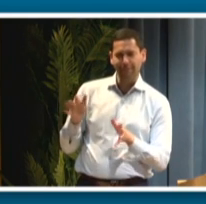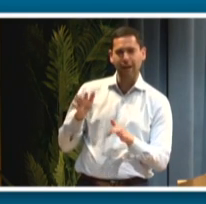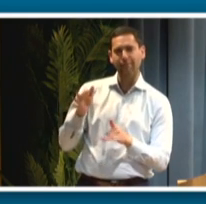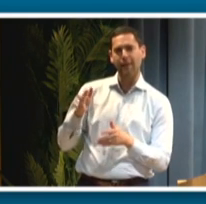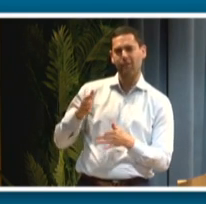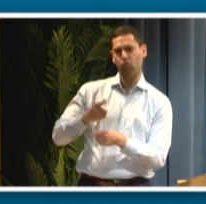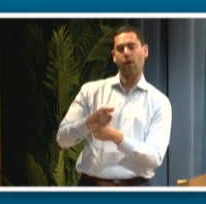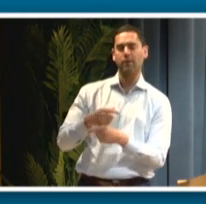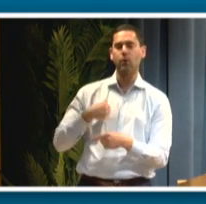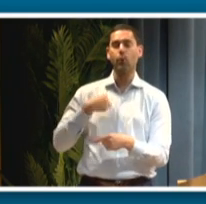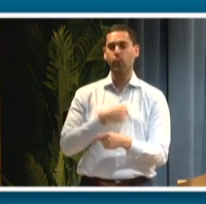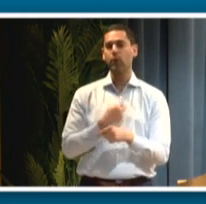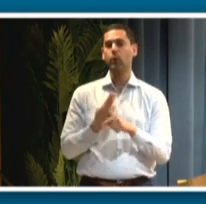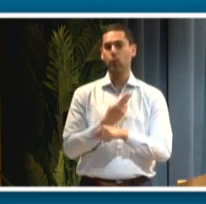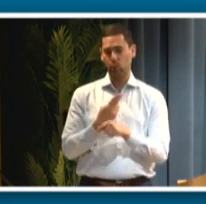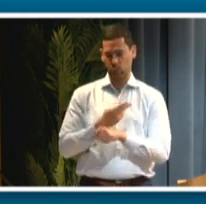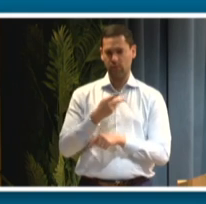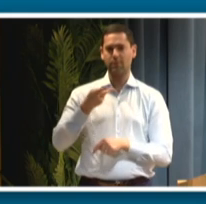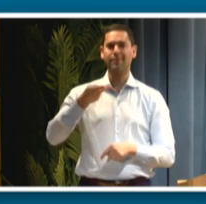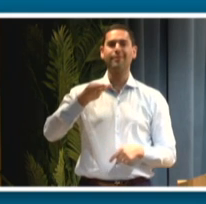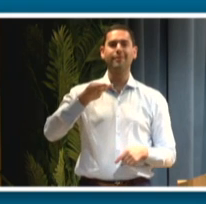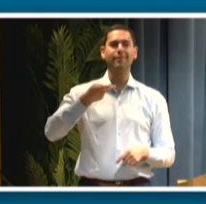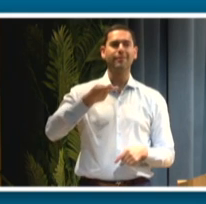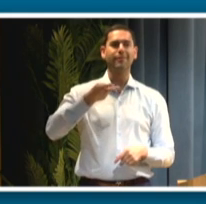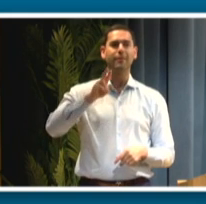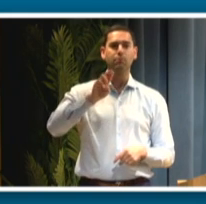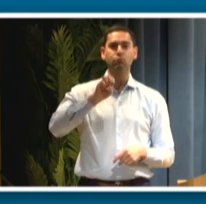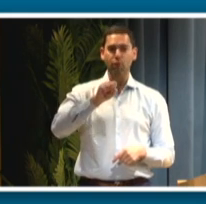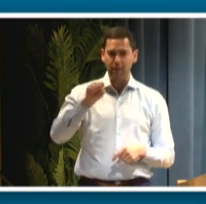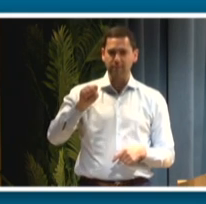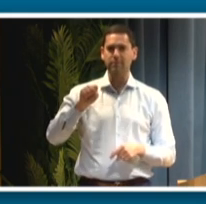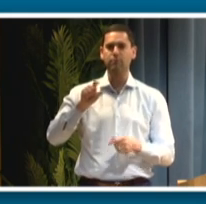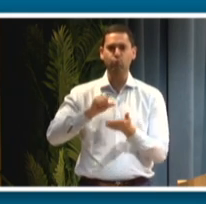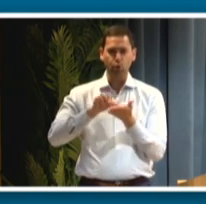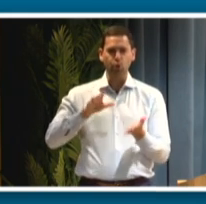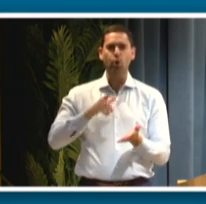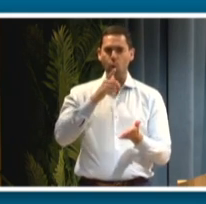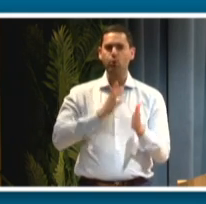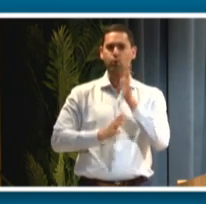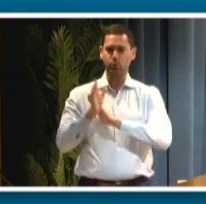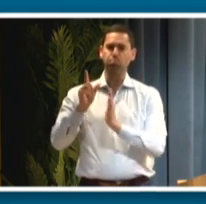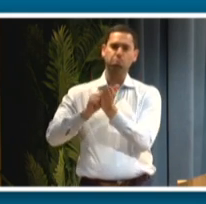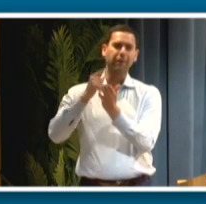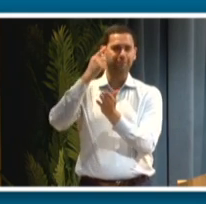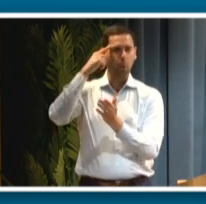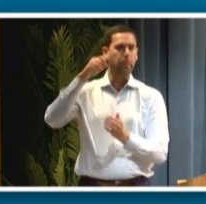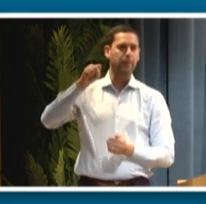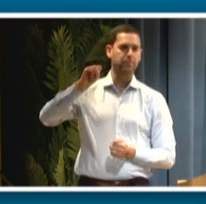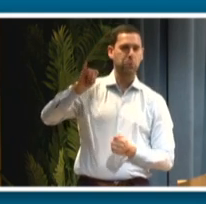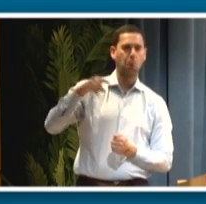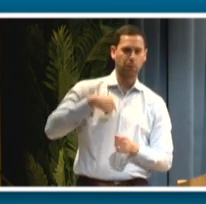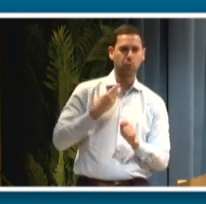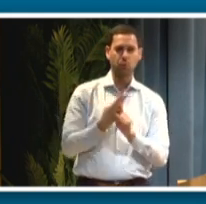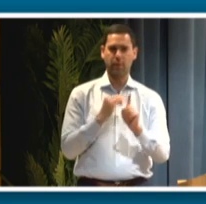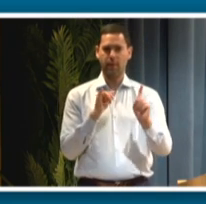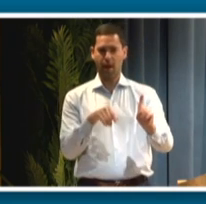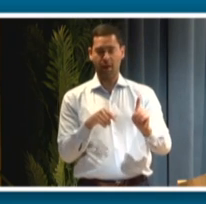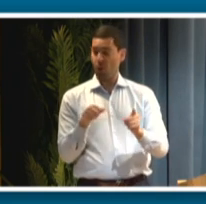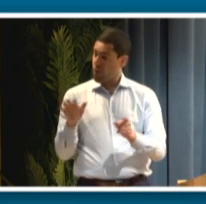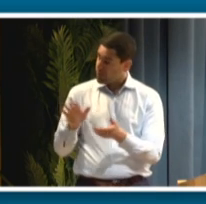We used the printer that used to print for the Smithsonian. Sonia. Yeah. Very nice. Hey, that was not nice. Expensive.